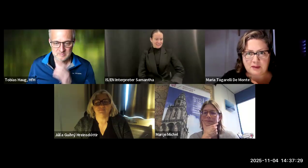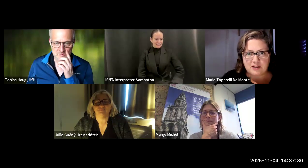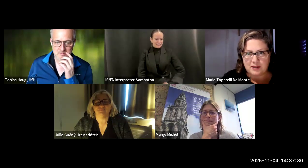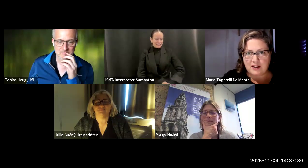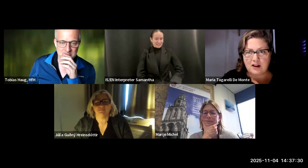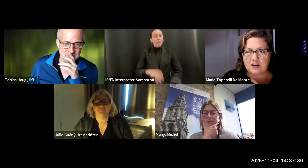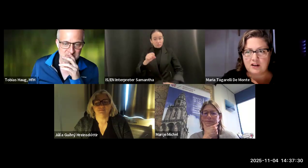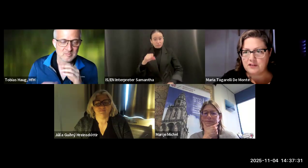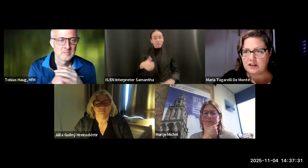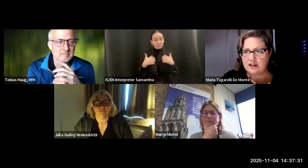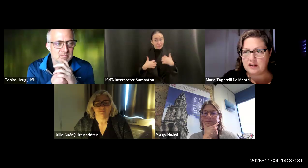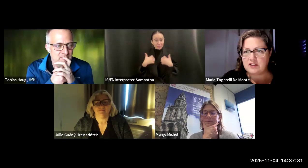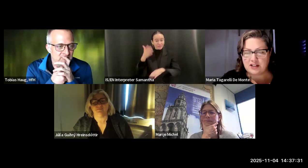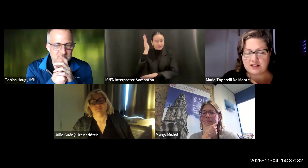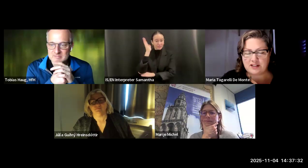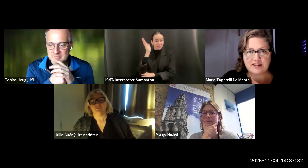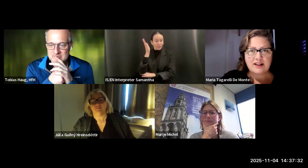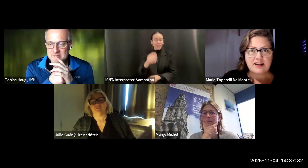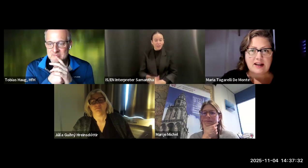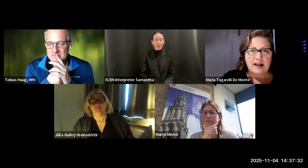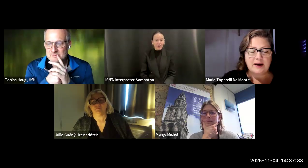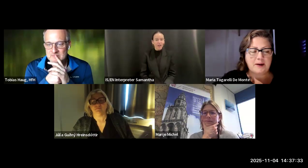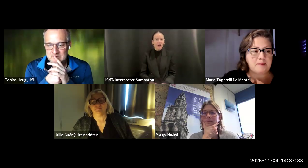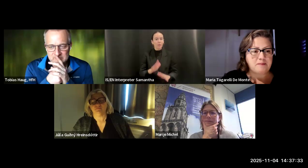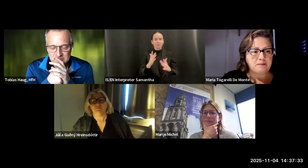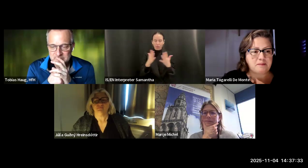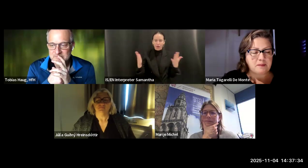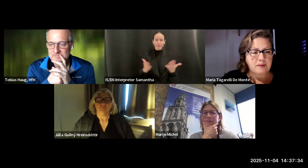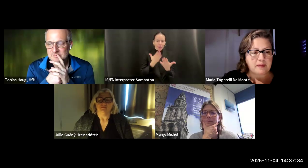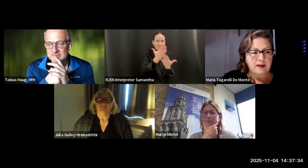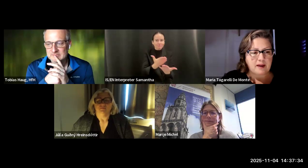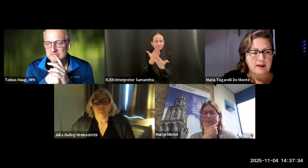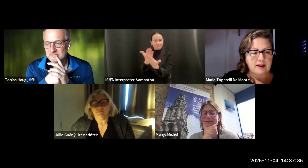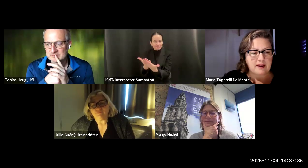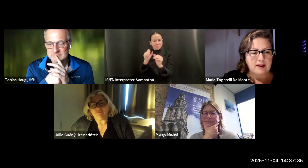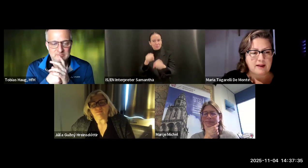interesting speech with a lot of suggestions.